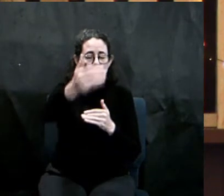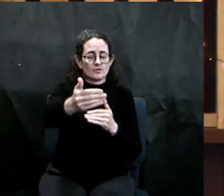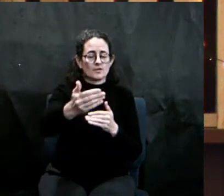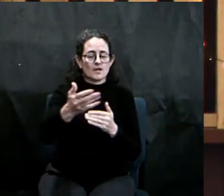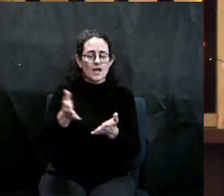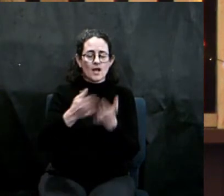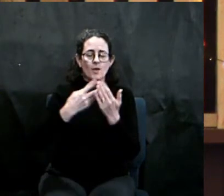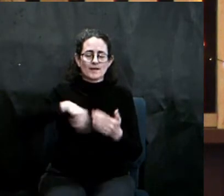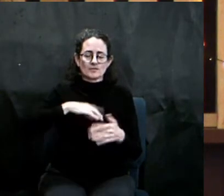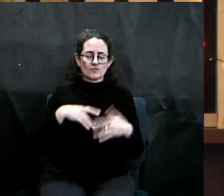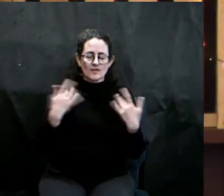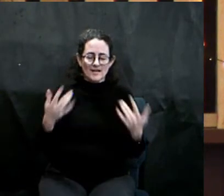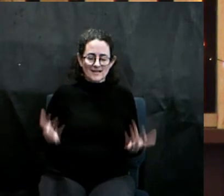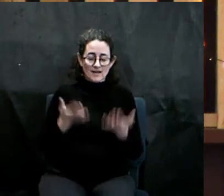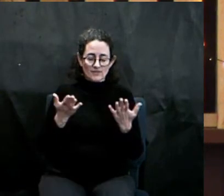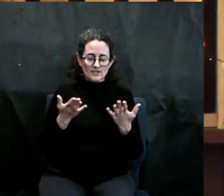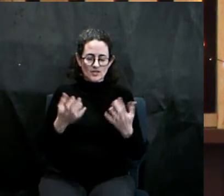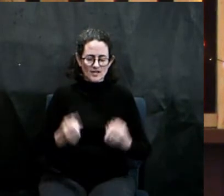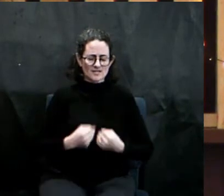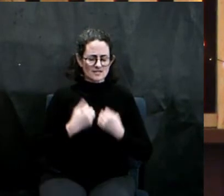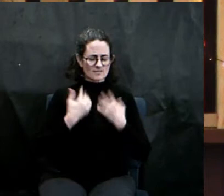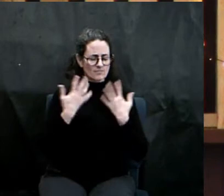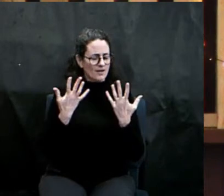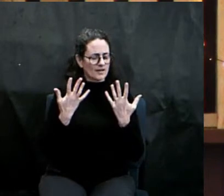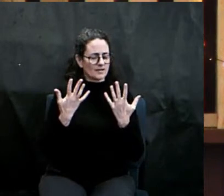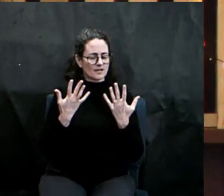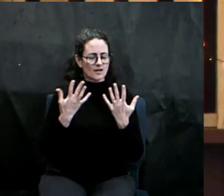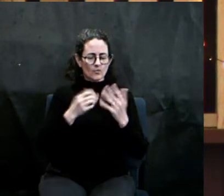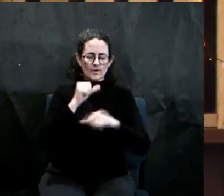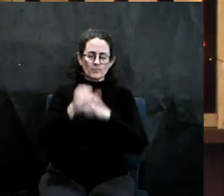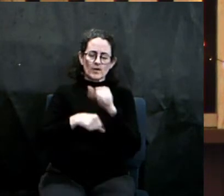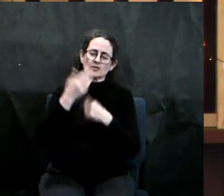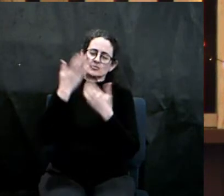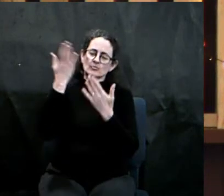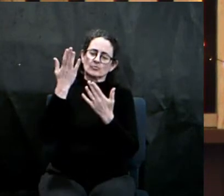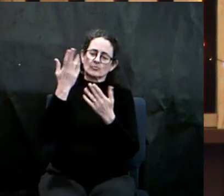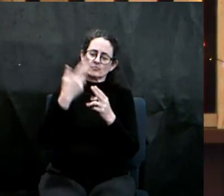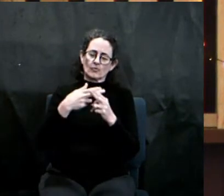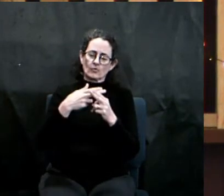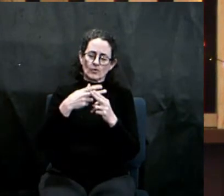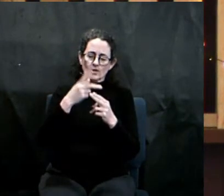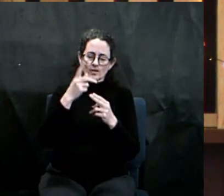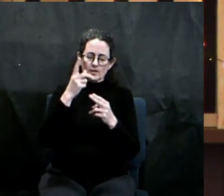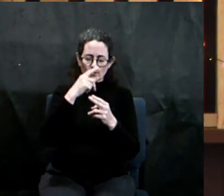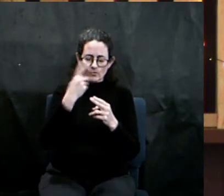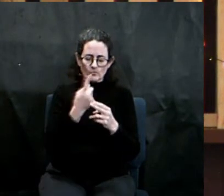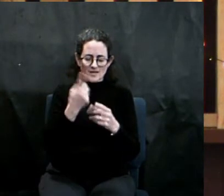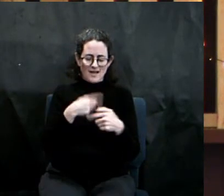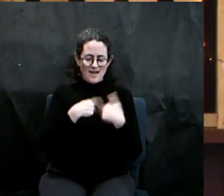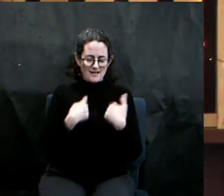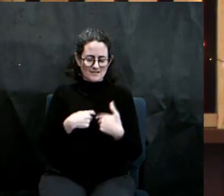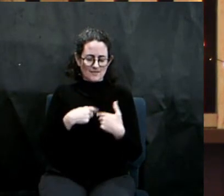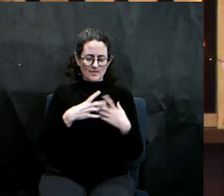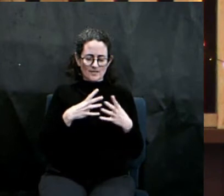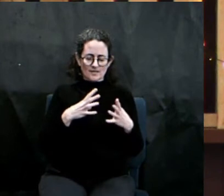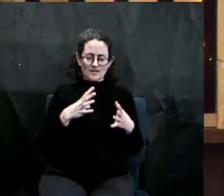into all the world. We praise you for those whose hearts have been captured by the whole world and the desire to share Jesus with those who have limited